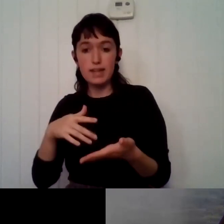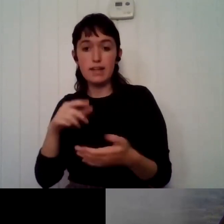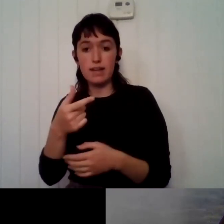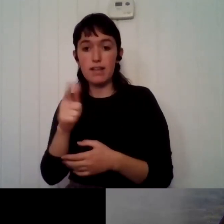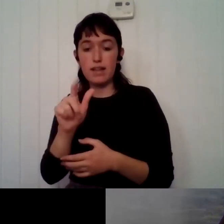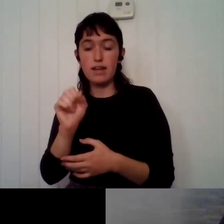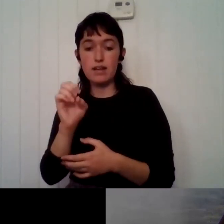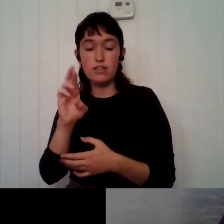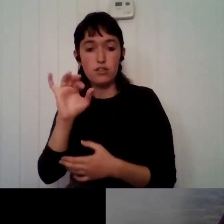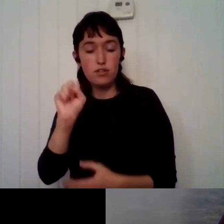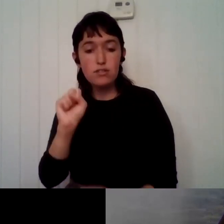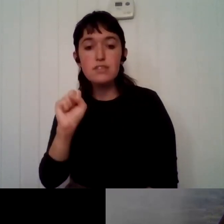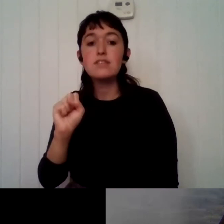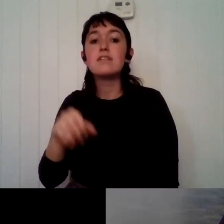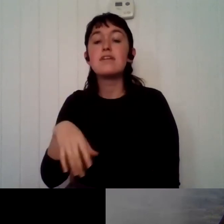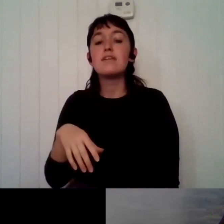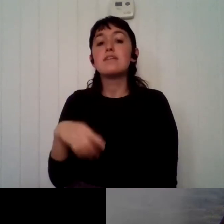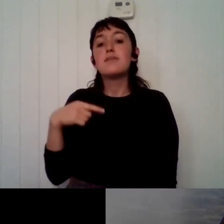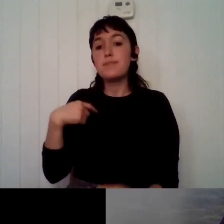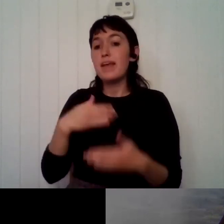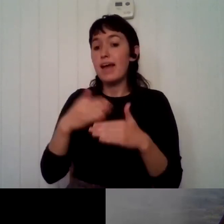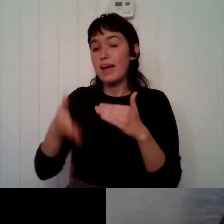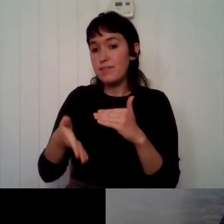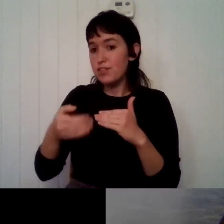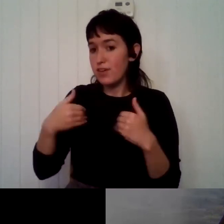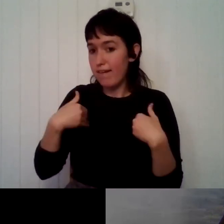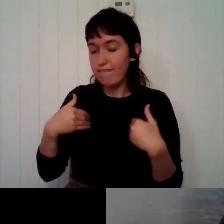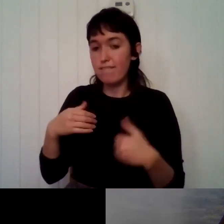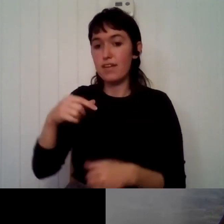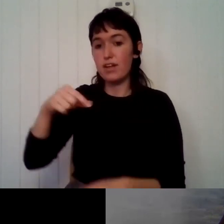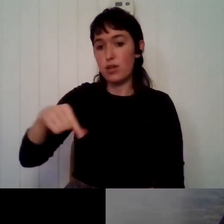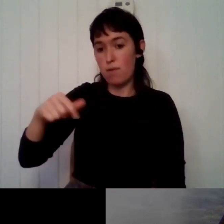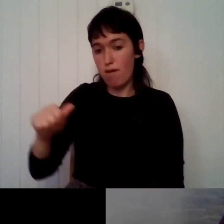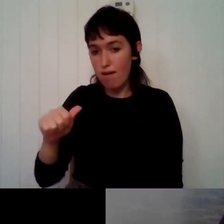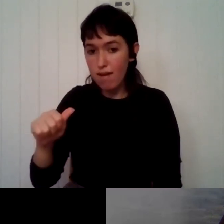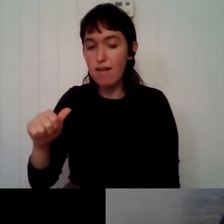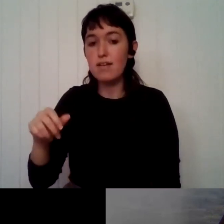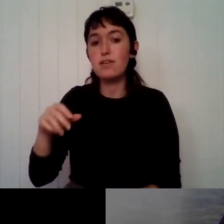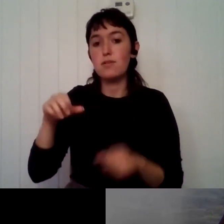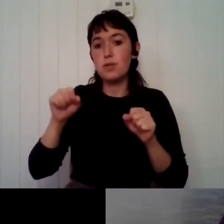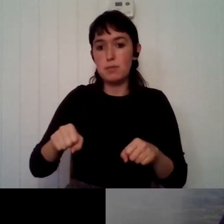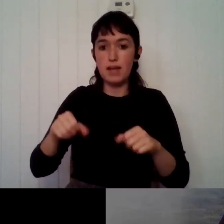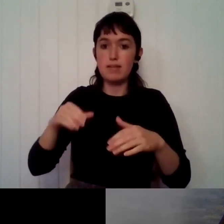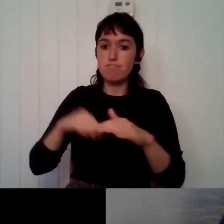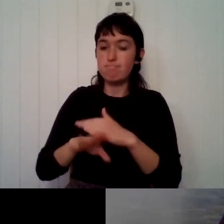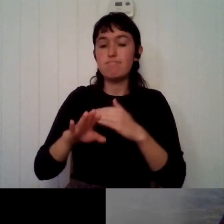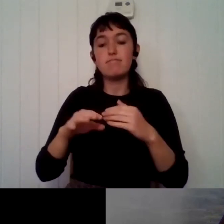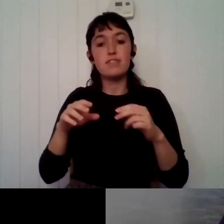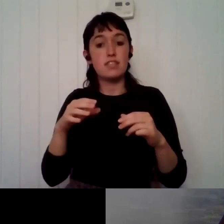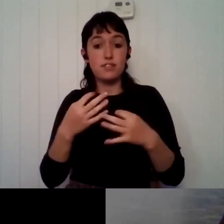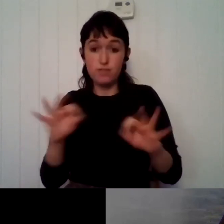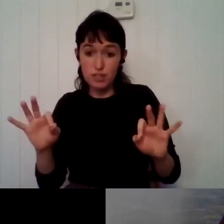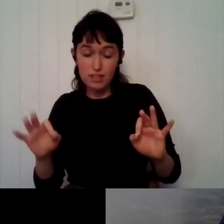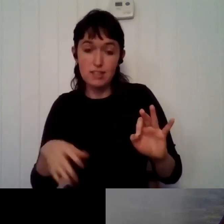Q&As. It'll be like 15 minutes instead of 45, but it should be really cool, and it's free, just like everything else we host. You can watch with